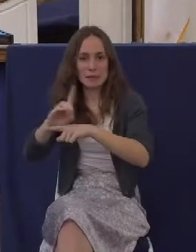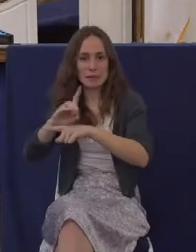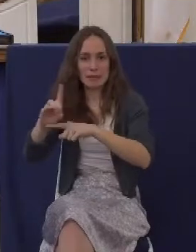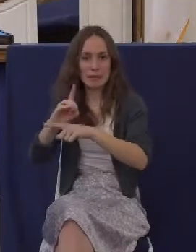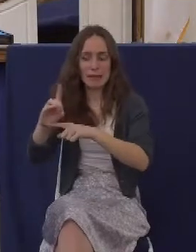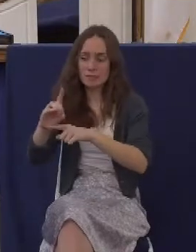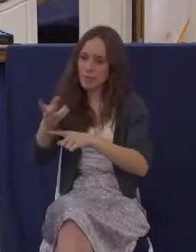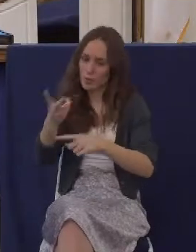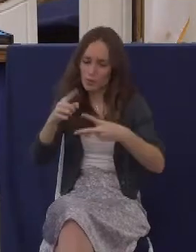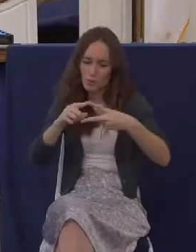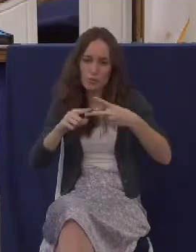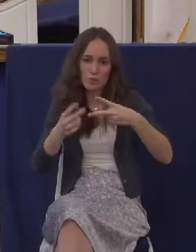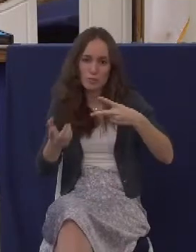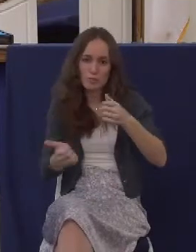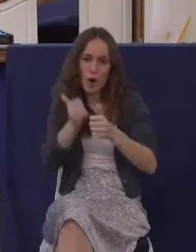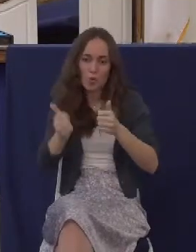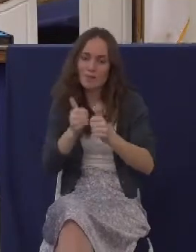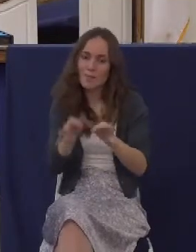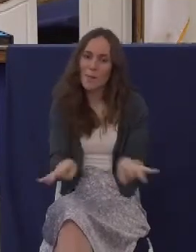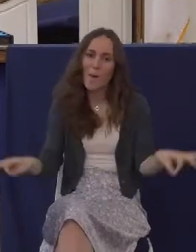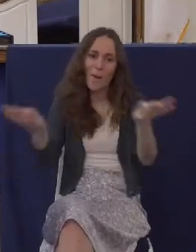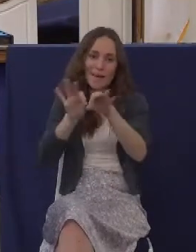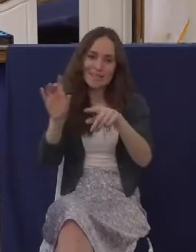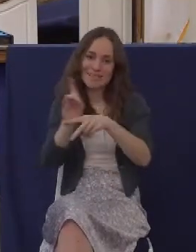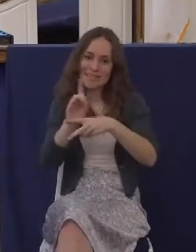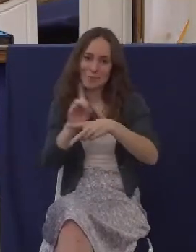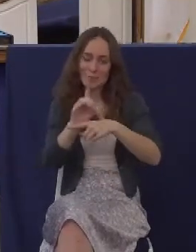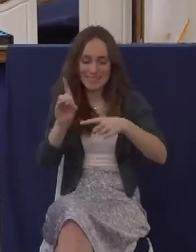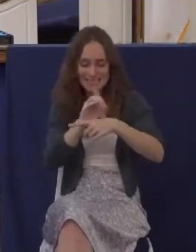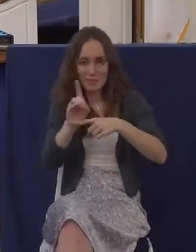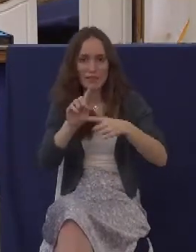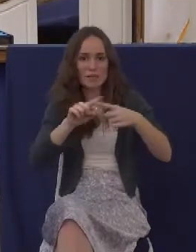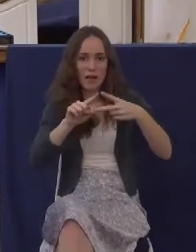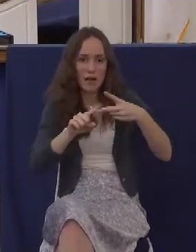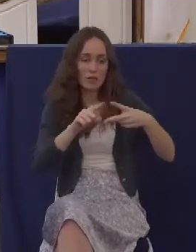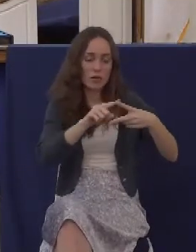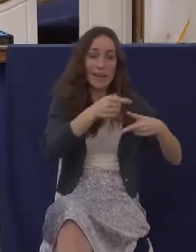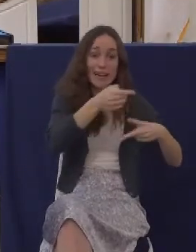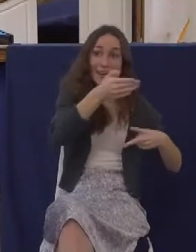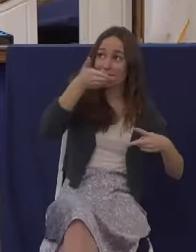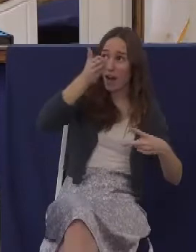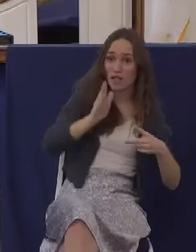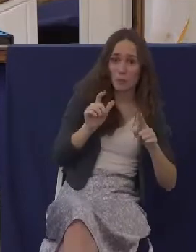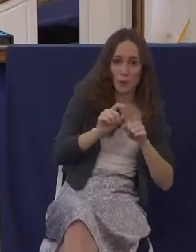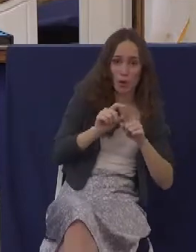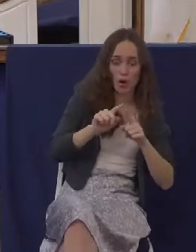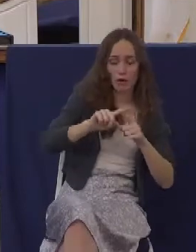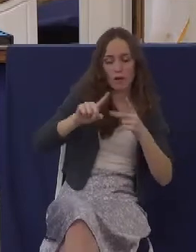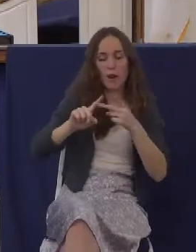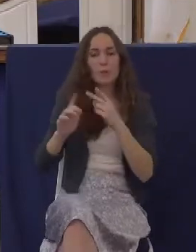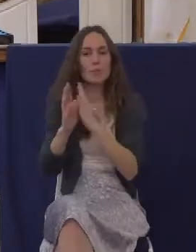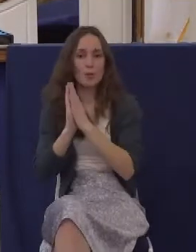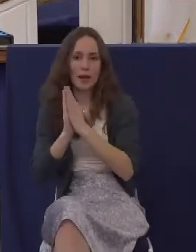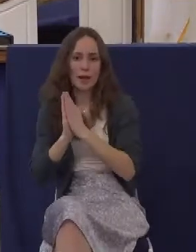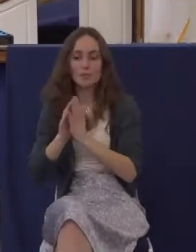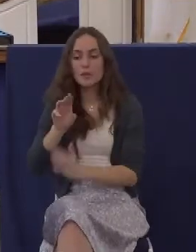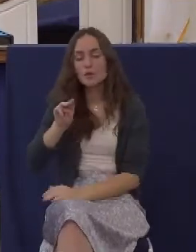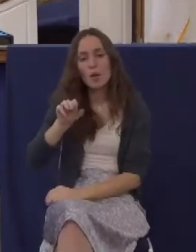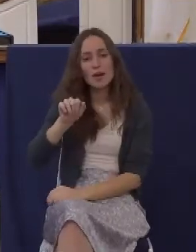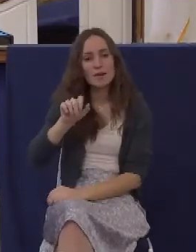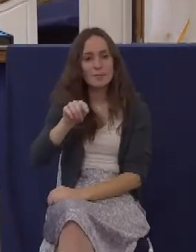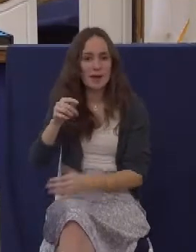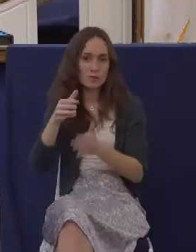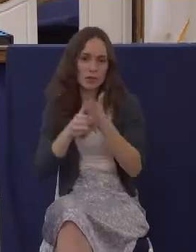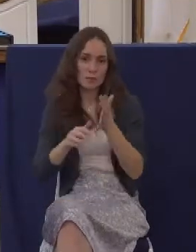important disciplines in the Christian life, the Word of God and prayer. So here in Matthew 6